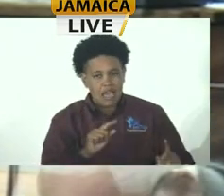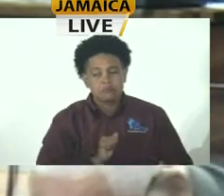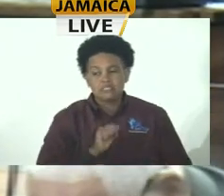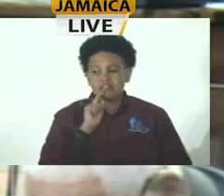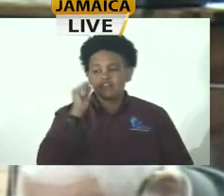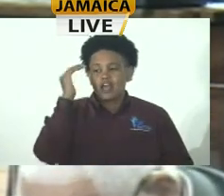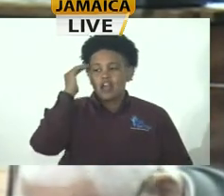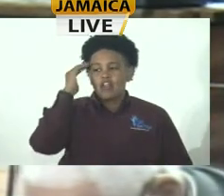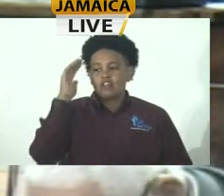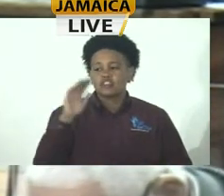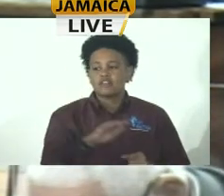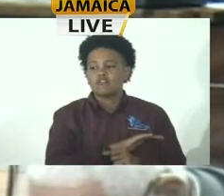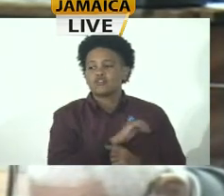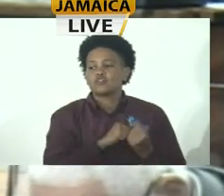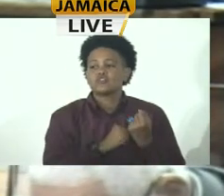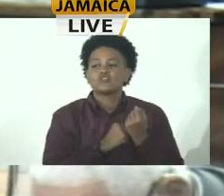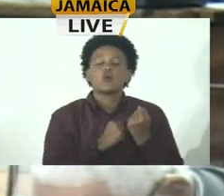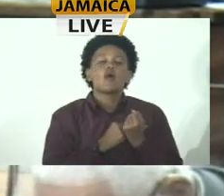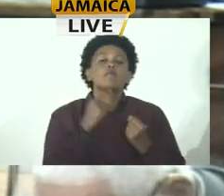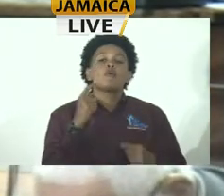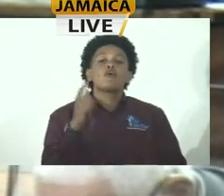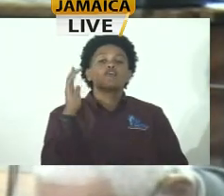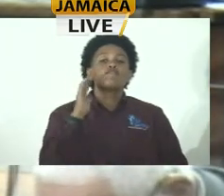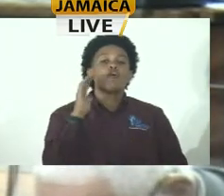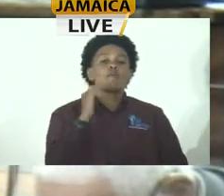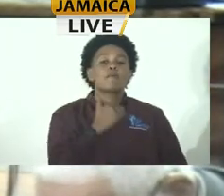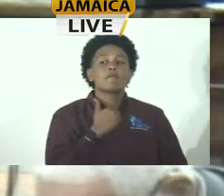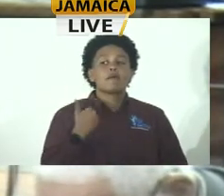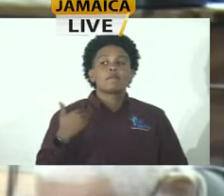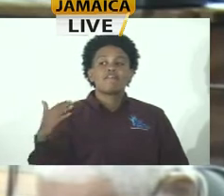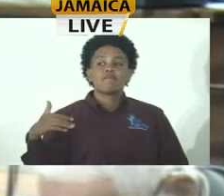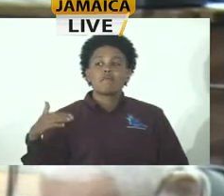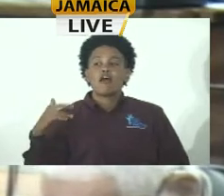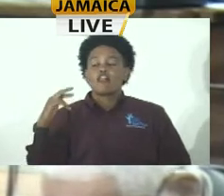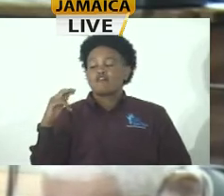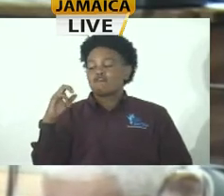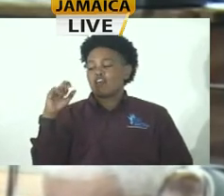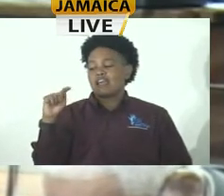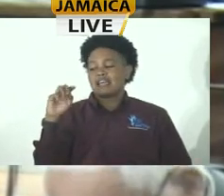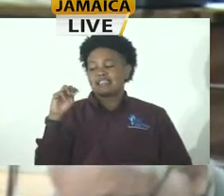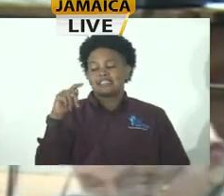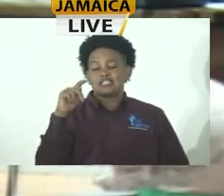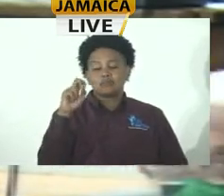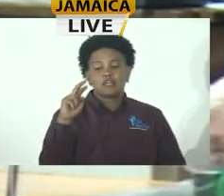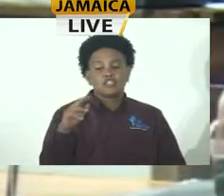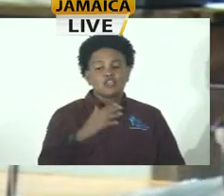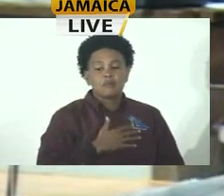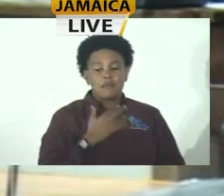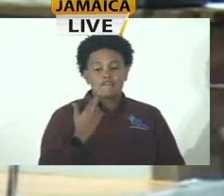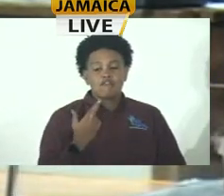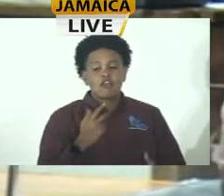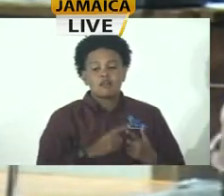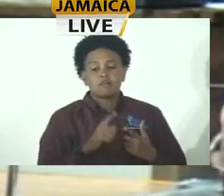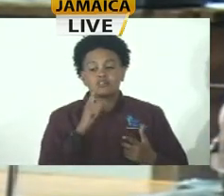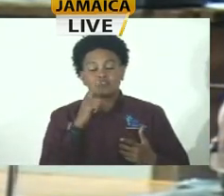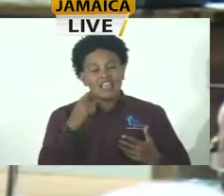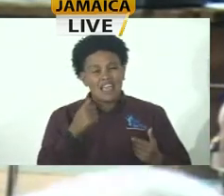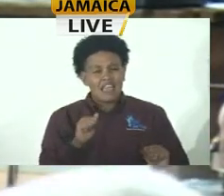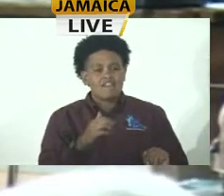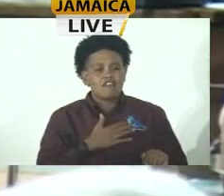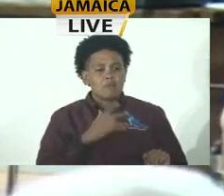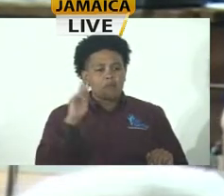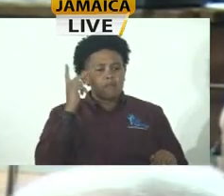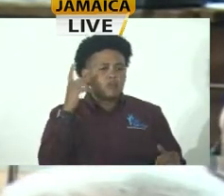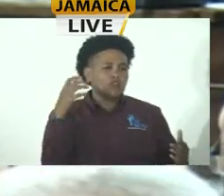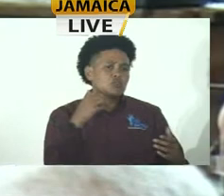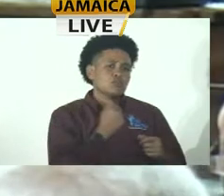unwavering support of former member of parliament rudyard spencer my friend and the sweat and effort of my party workers